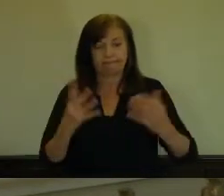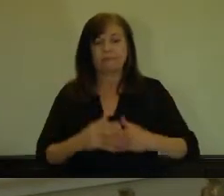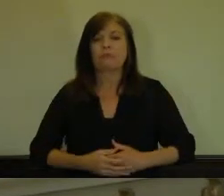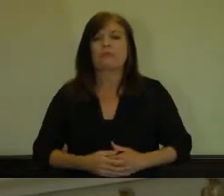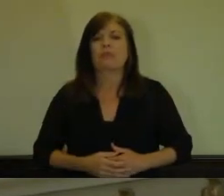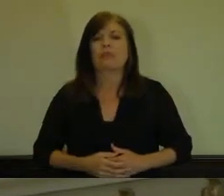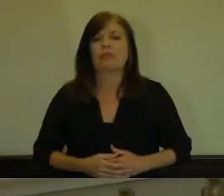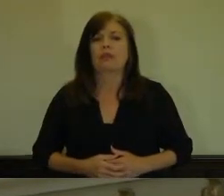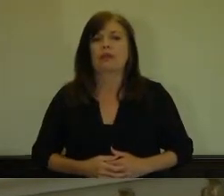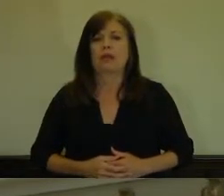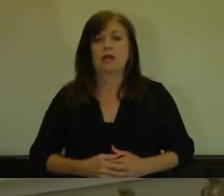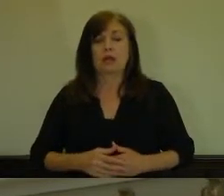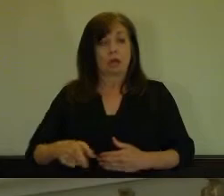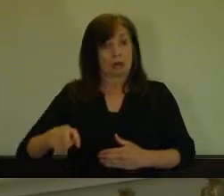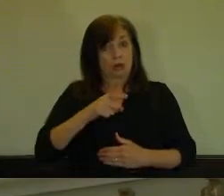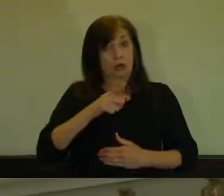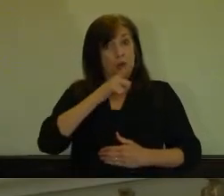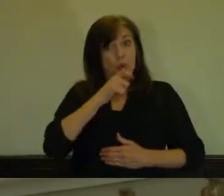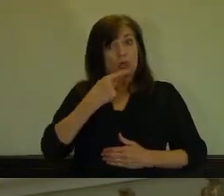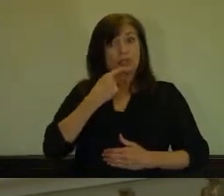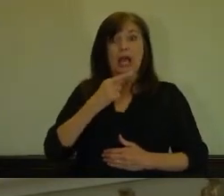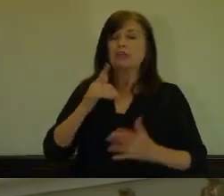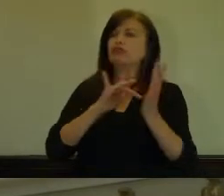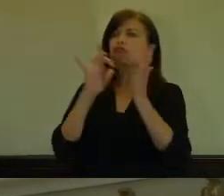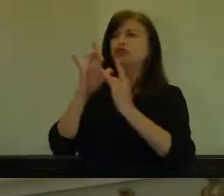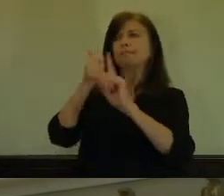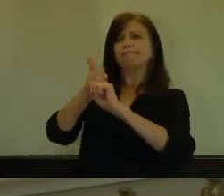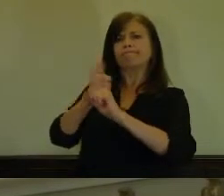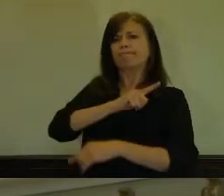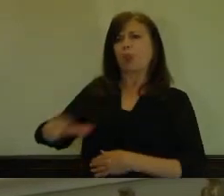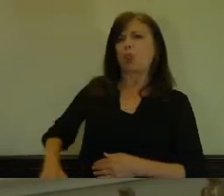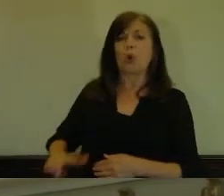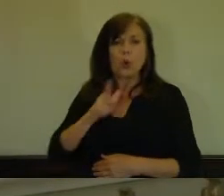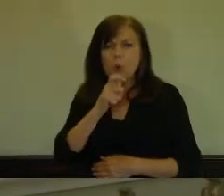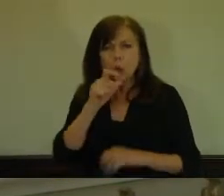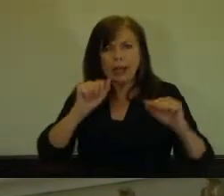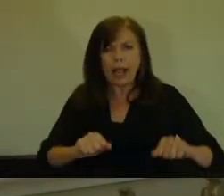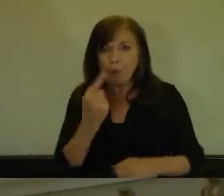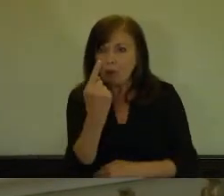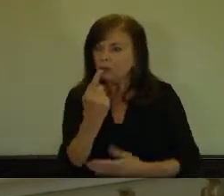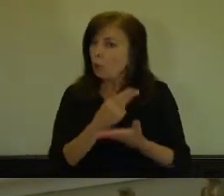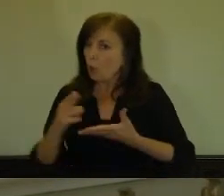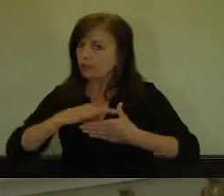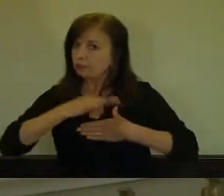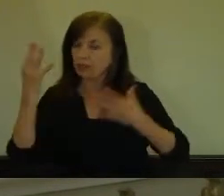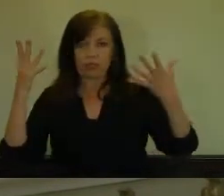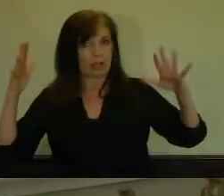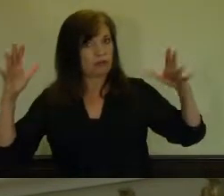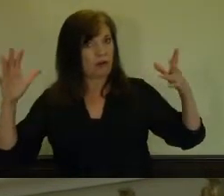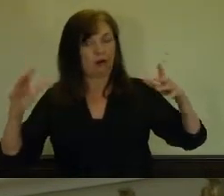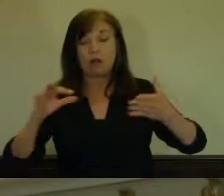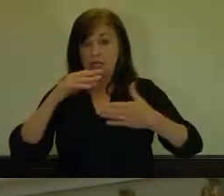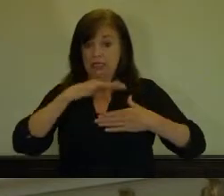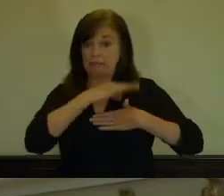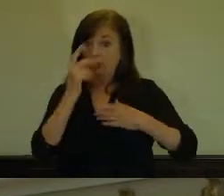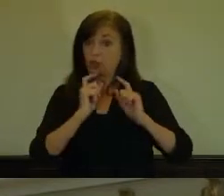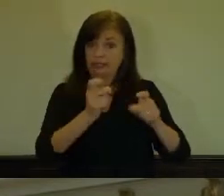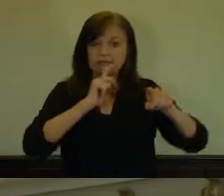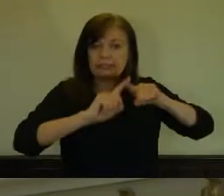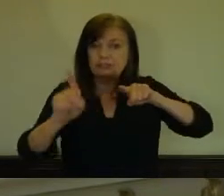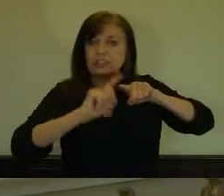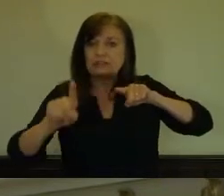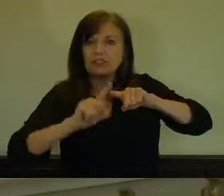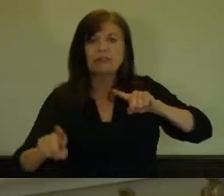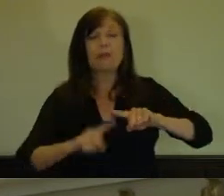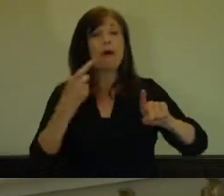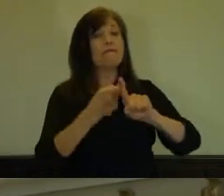say Jesus is Lord except the Holy Spirit. There are different kinds of spiritual gifts, but the same